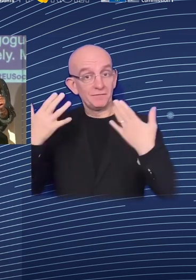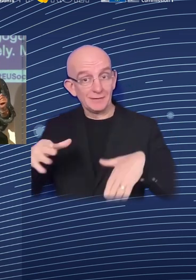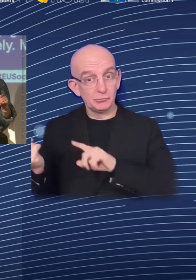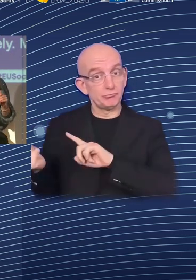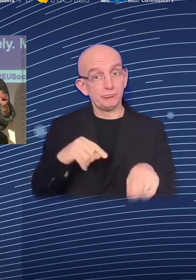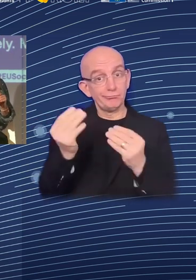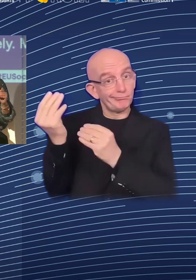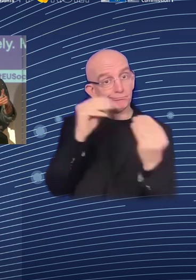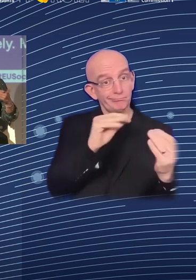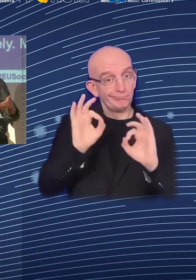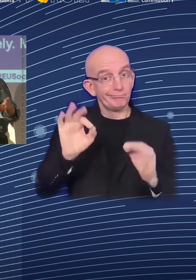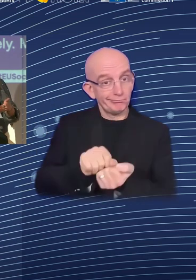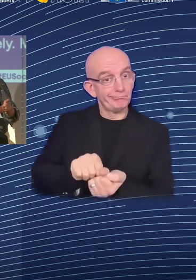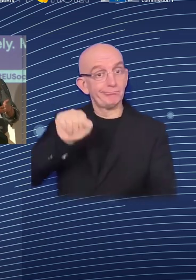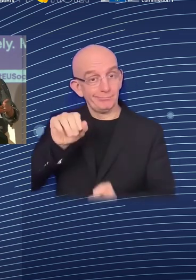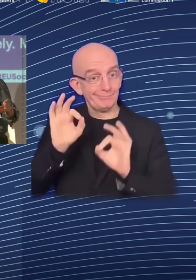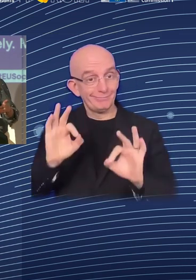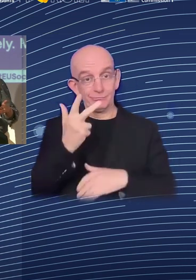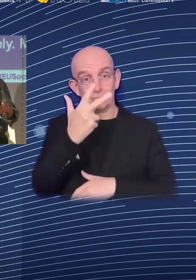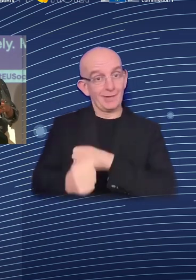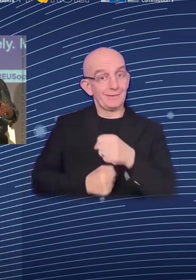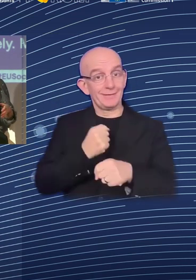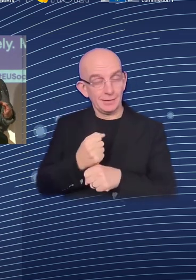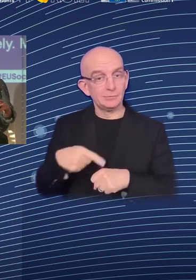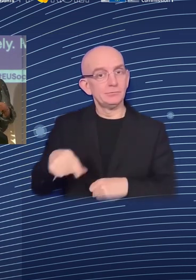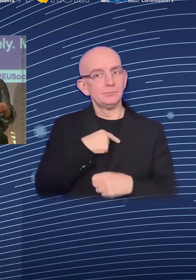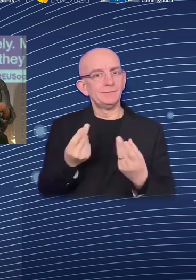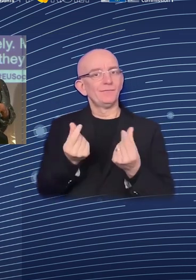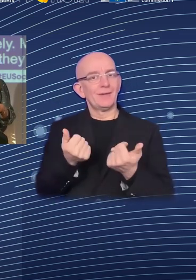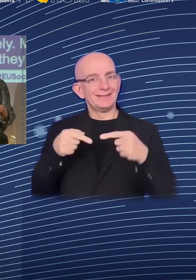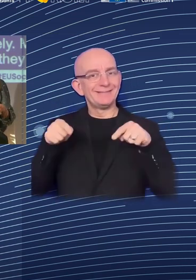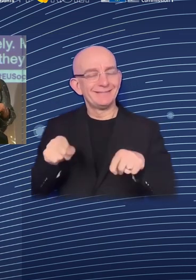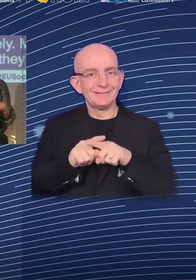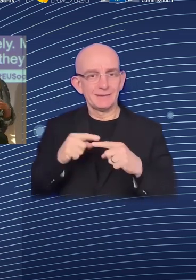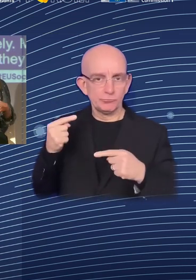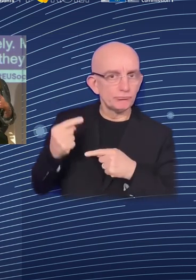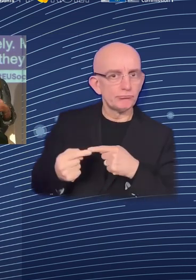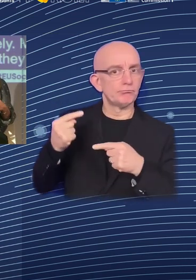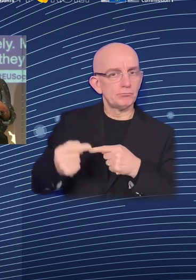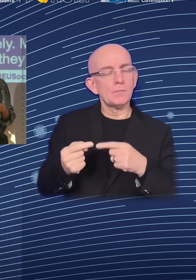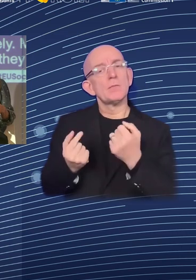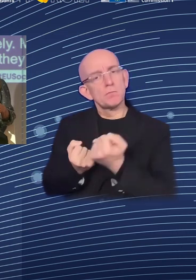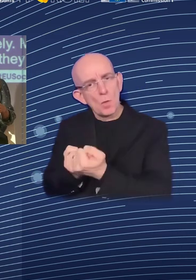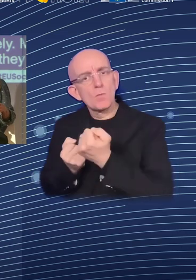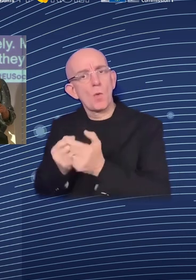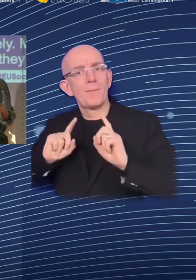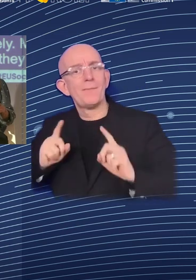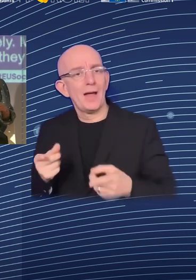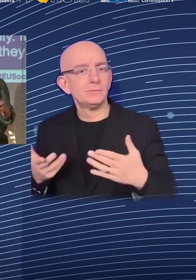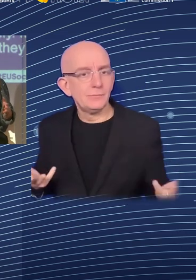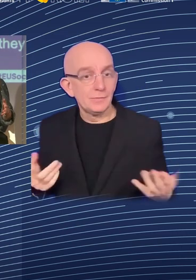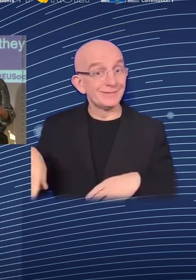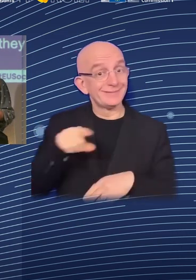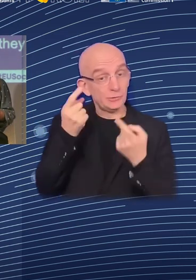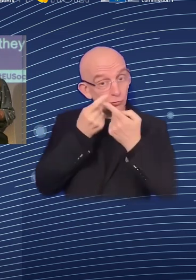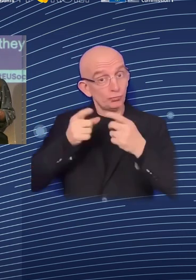And we felt like they always need some support, and even though Slovakia is quite a small country, 700 school digital coordinators is